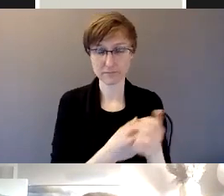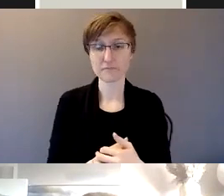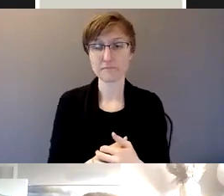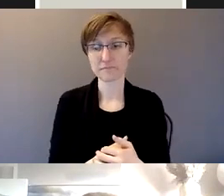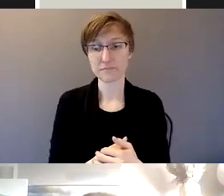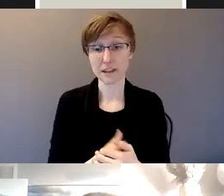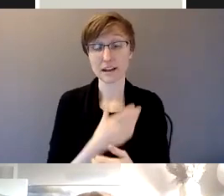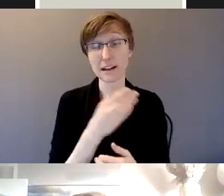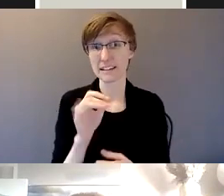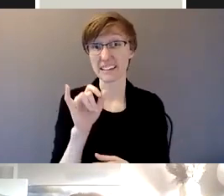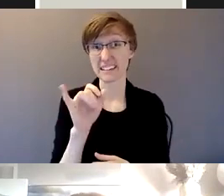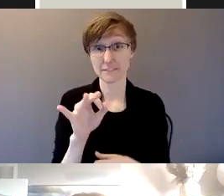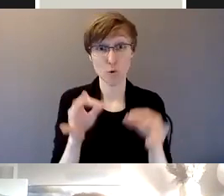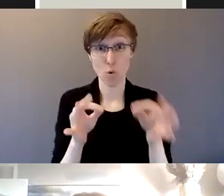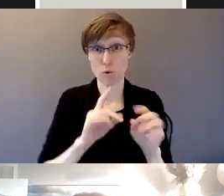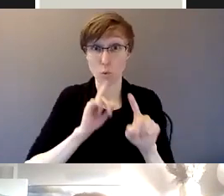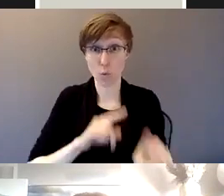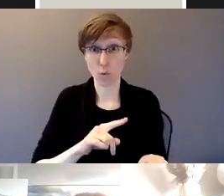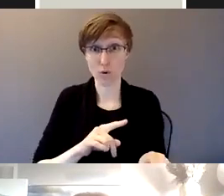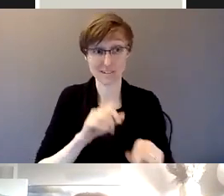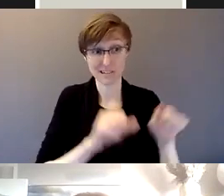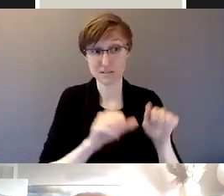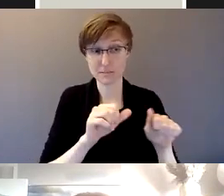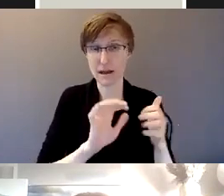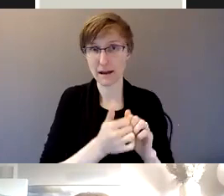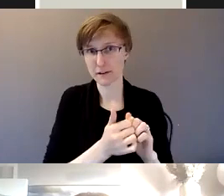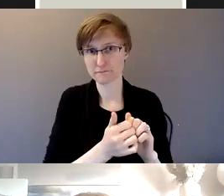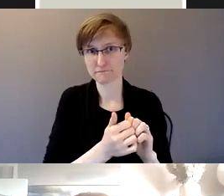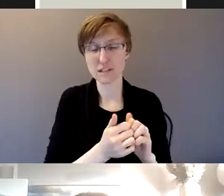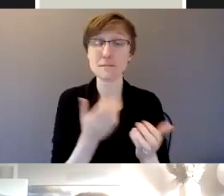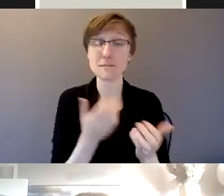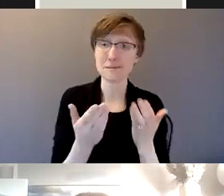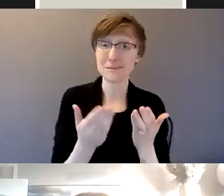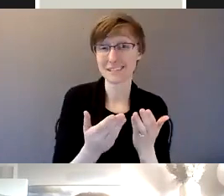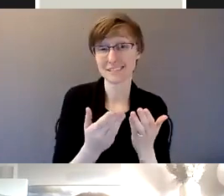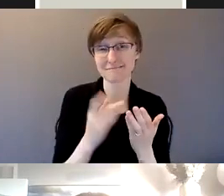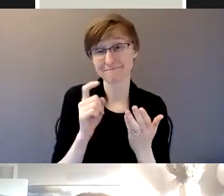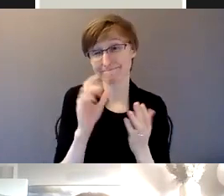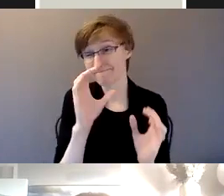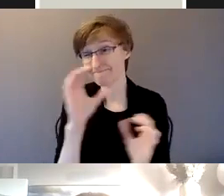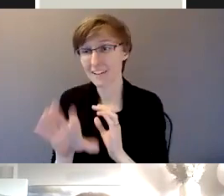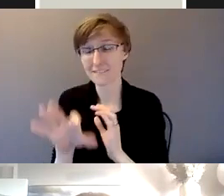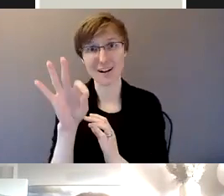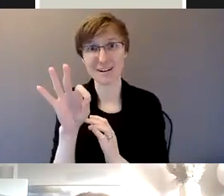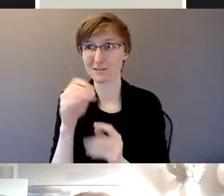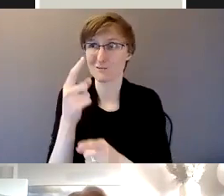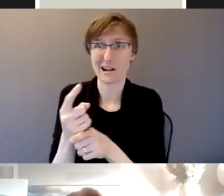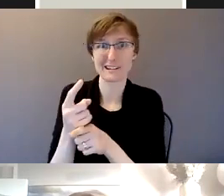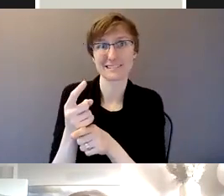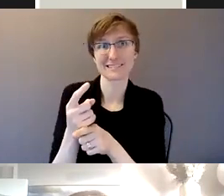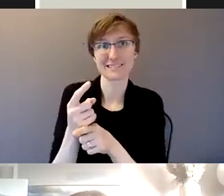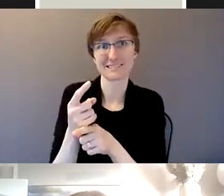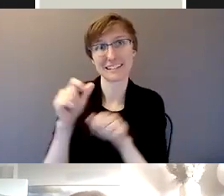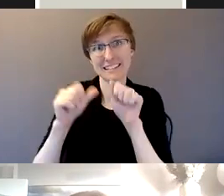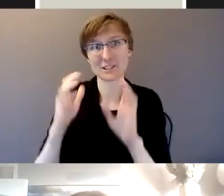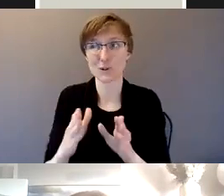it's court ordered? Sometimes it means finding the right assessor with the right personality. Maybe it means them going back a couple of times.